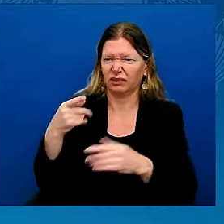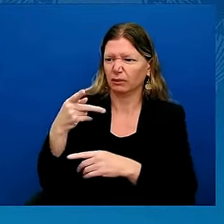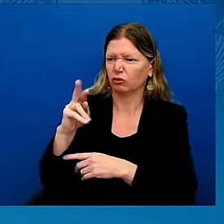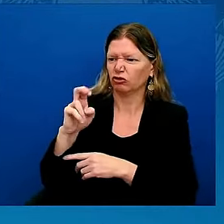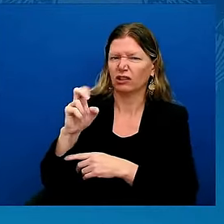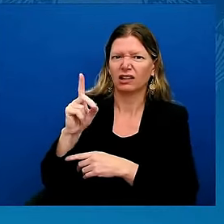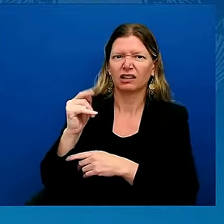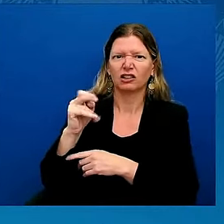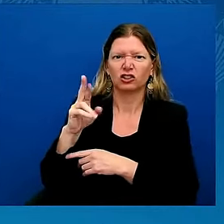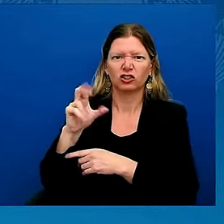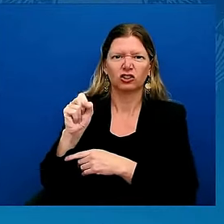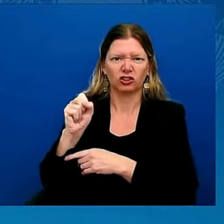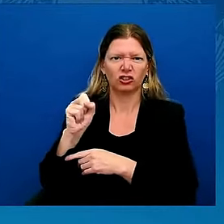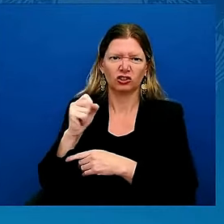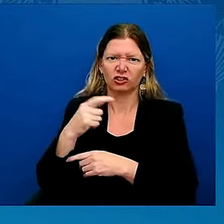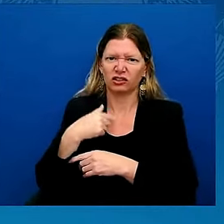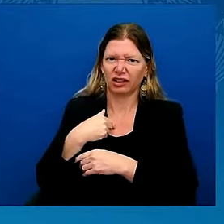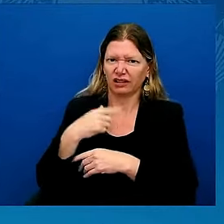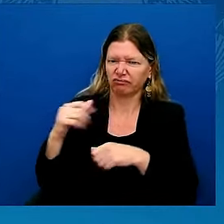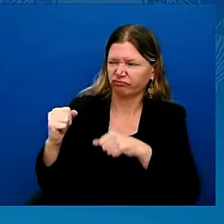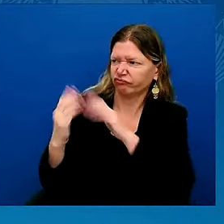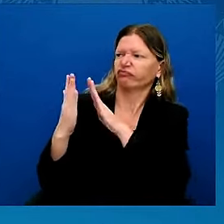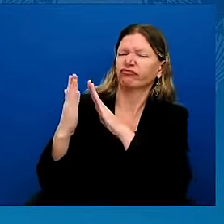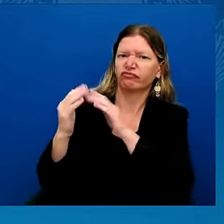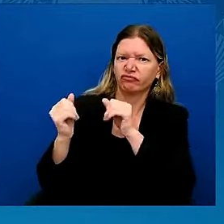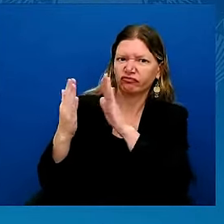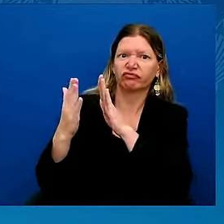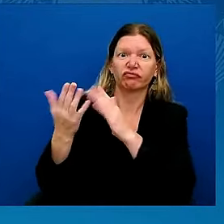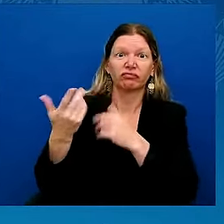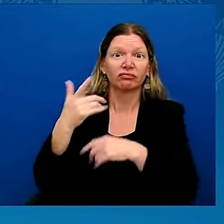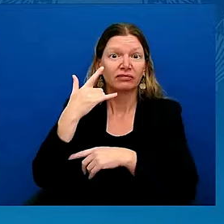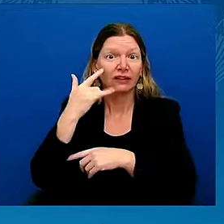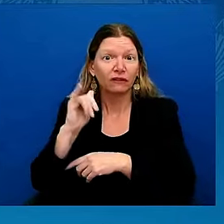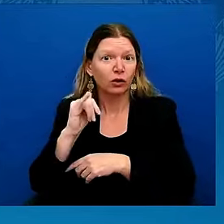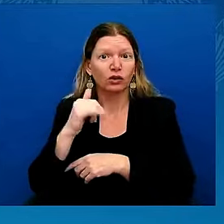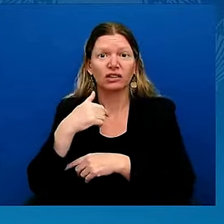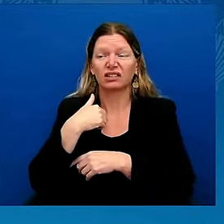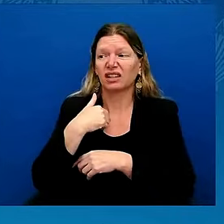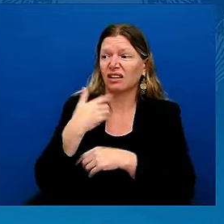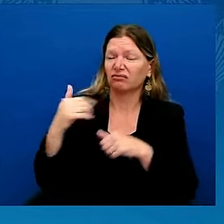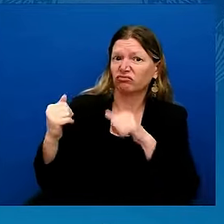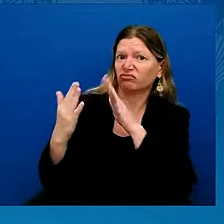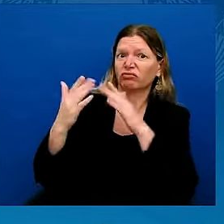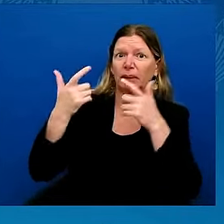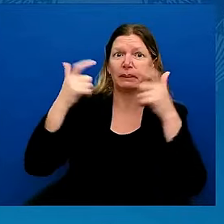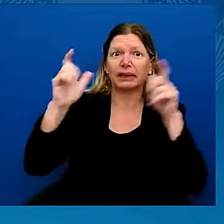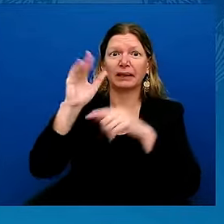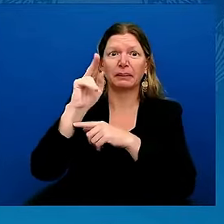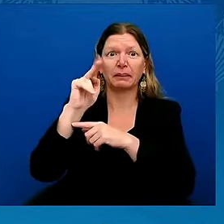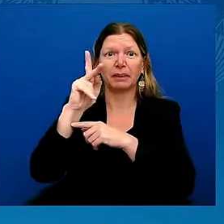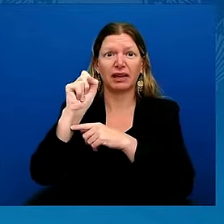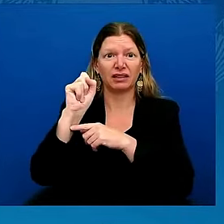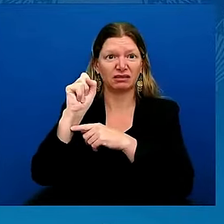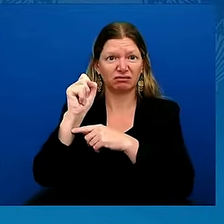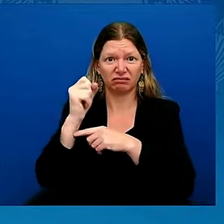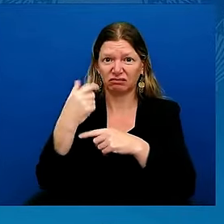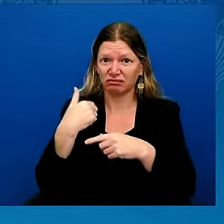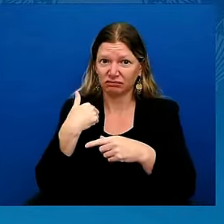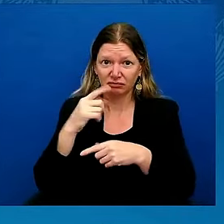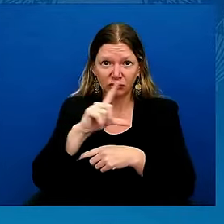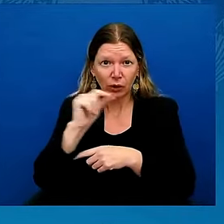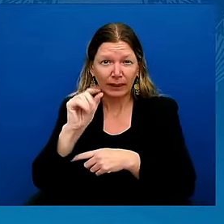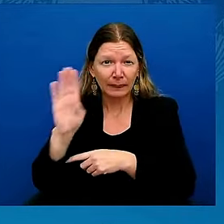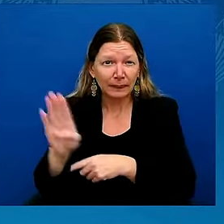$20 billion for homeowners who were middle-class families who faced foreclosure because of predatory lending practices.